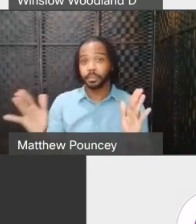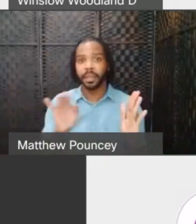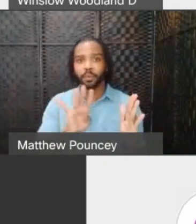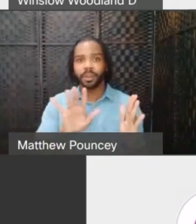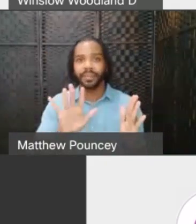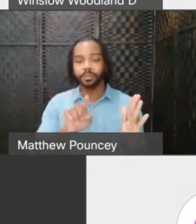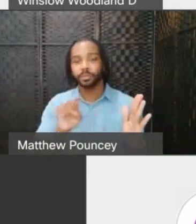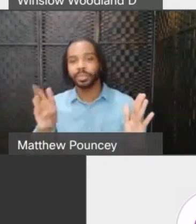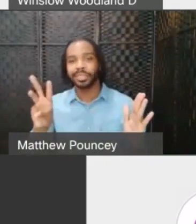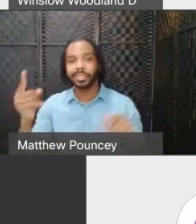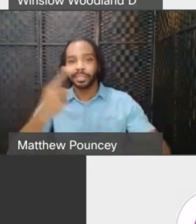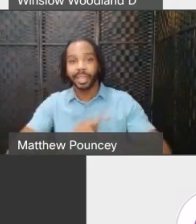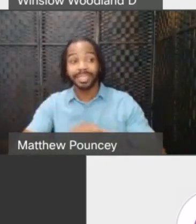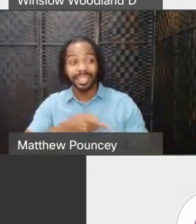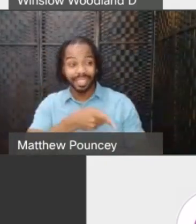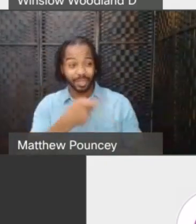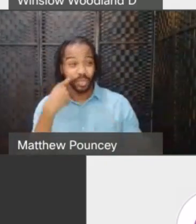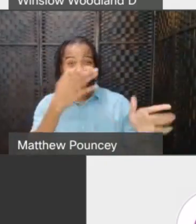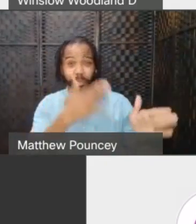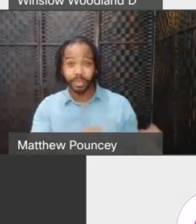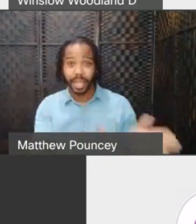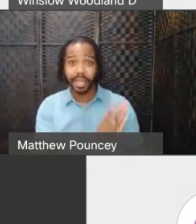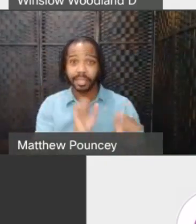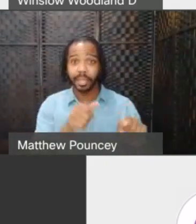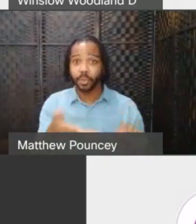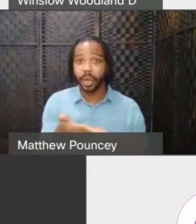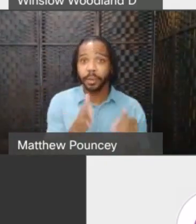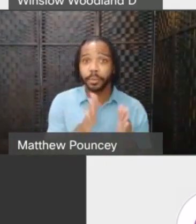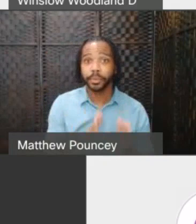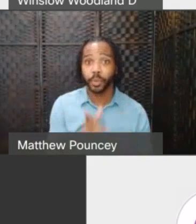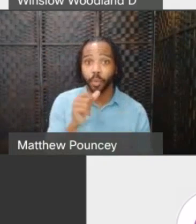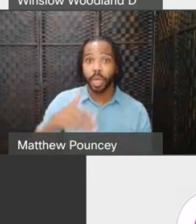this person just asked, can they hire somebody who's not vaccinated?